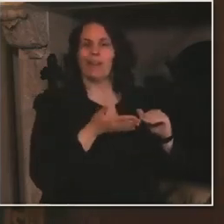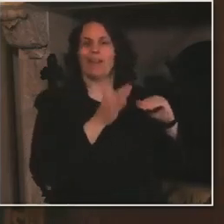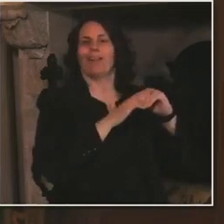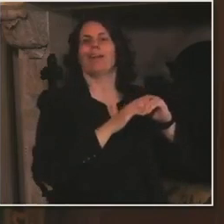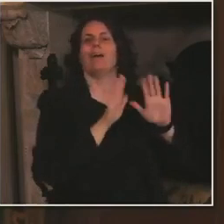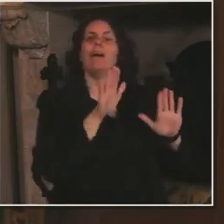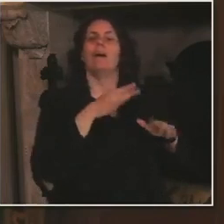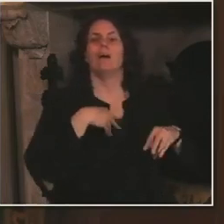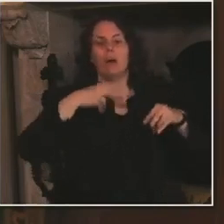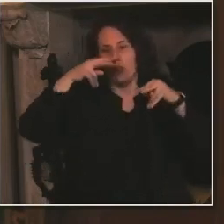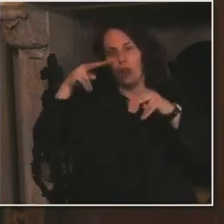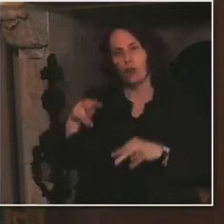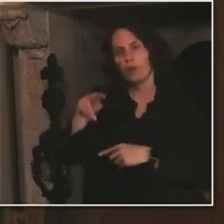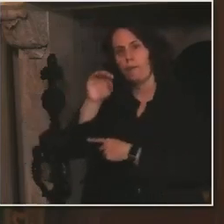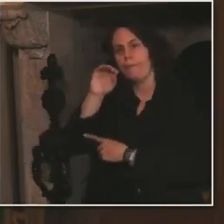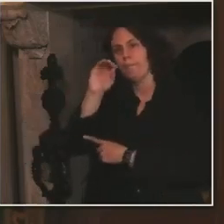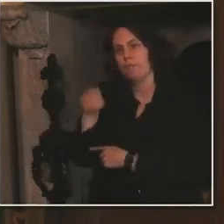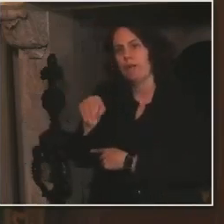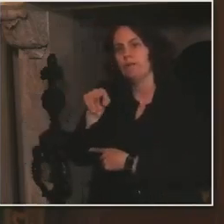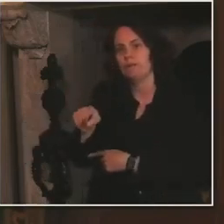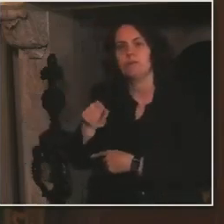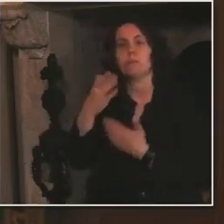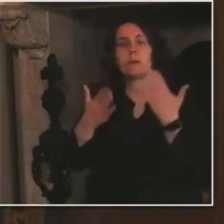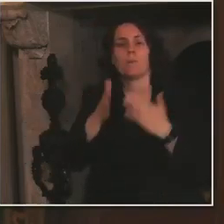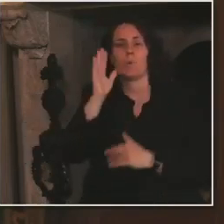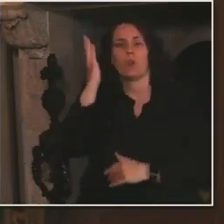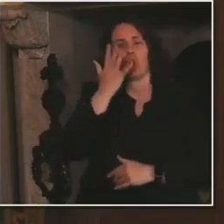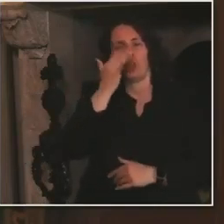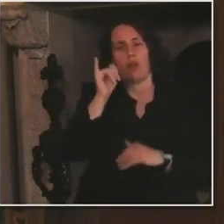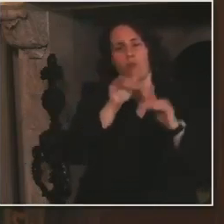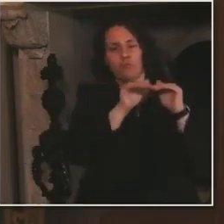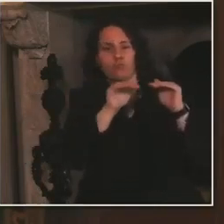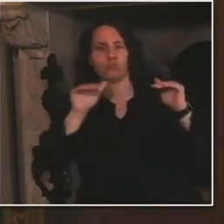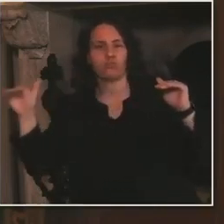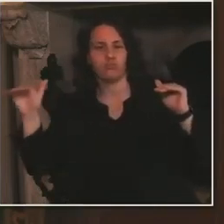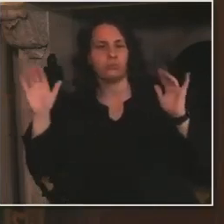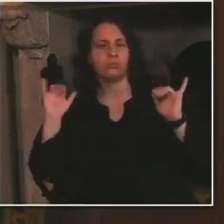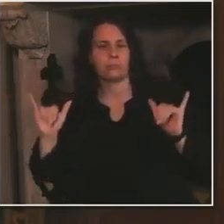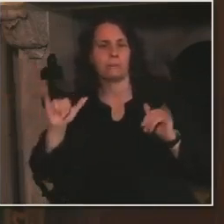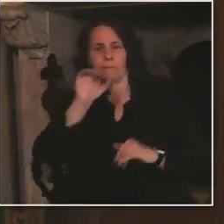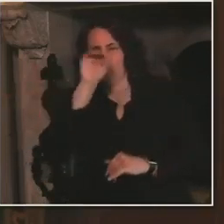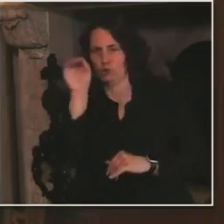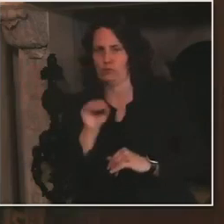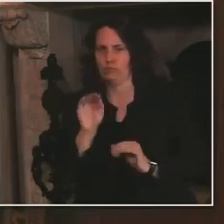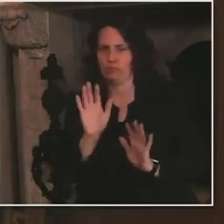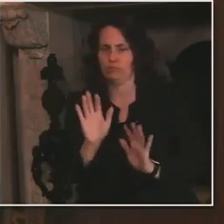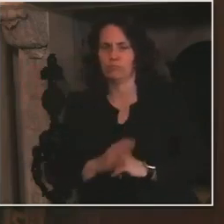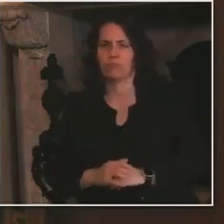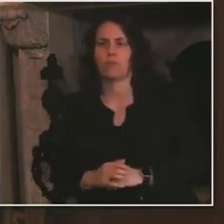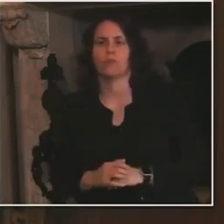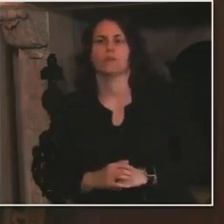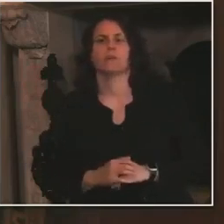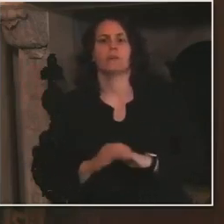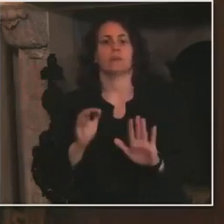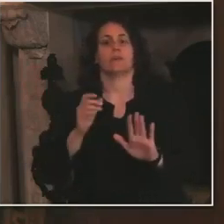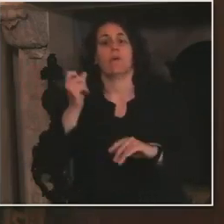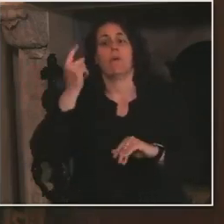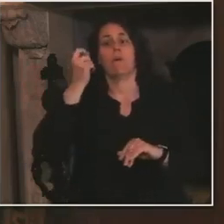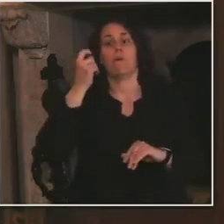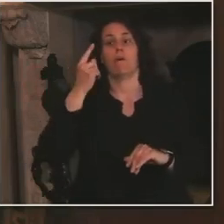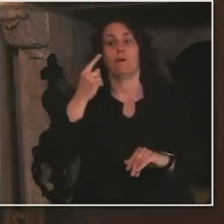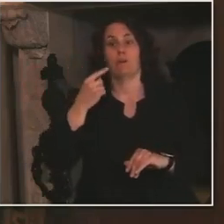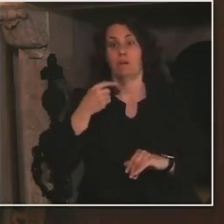tests that are positive over time. So in order for the rapid scale-up of testing to not result in that, we